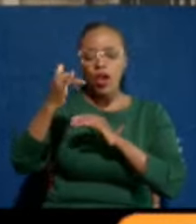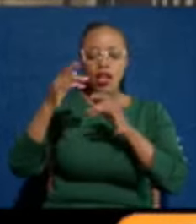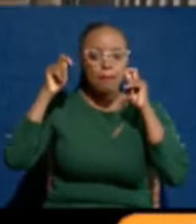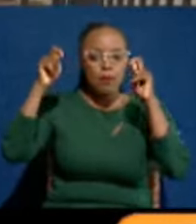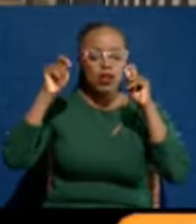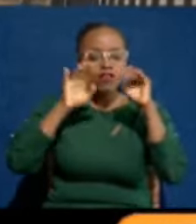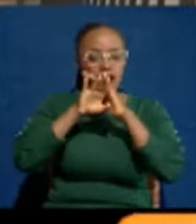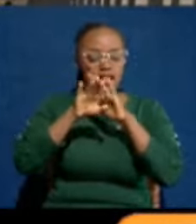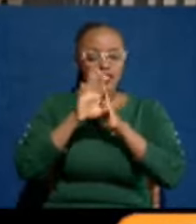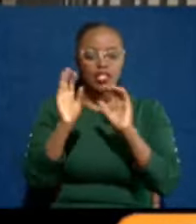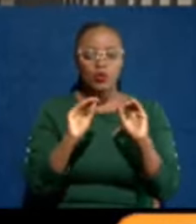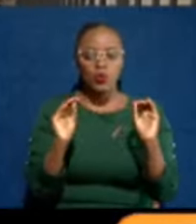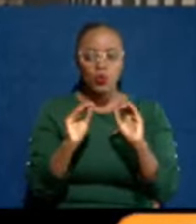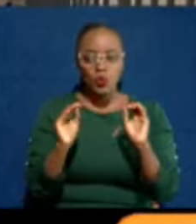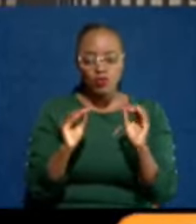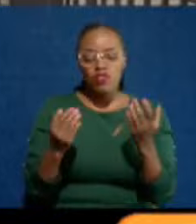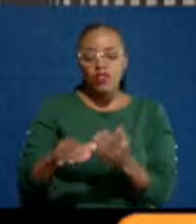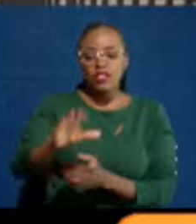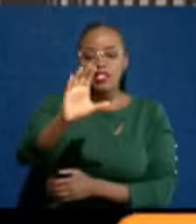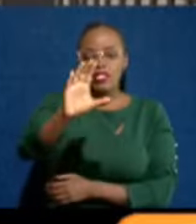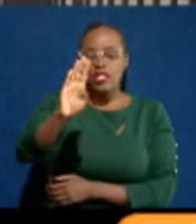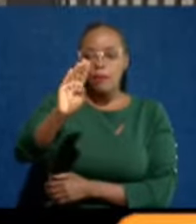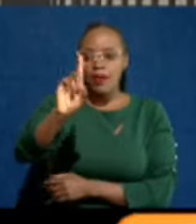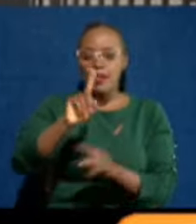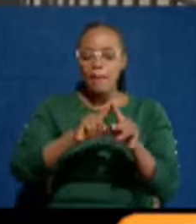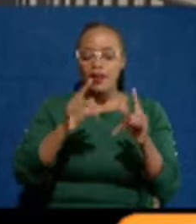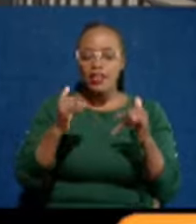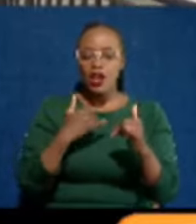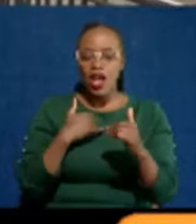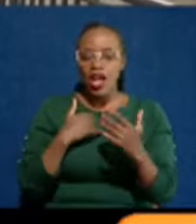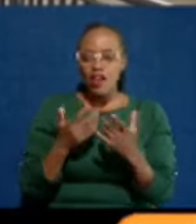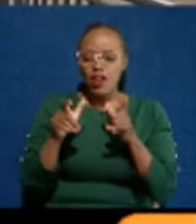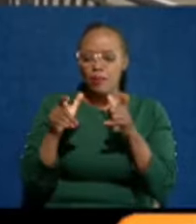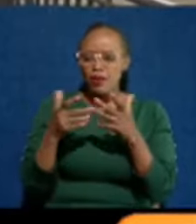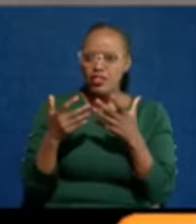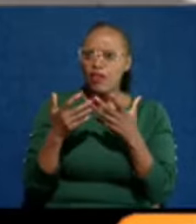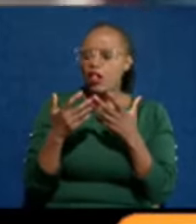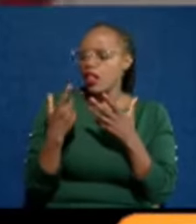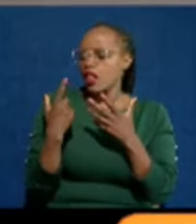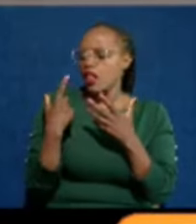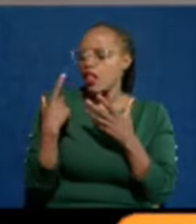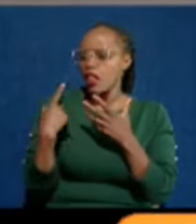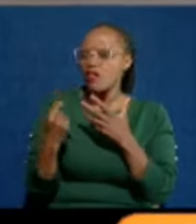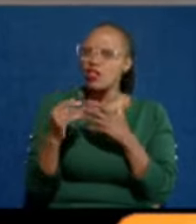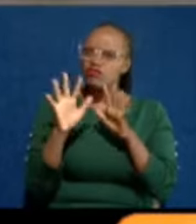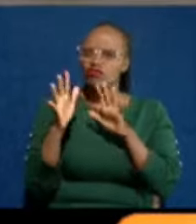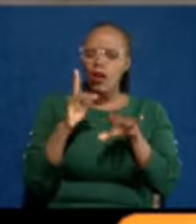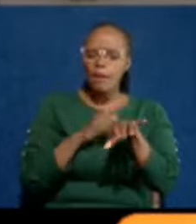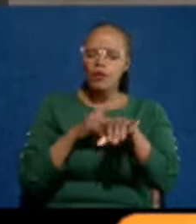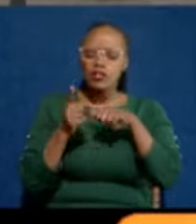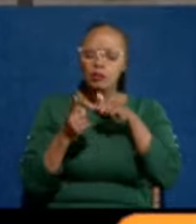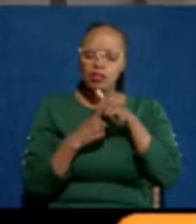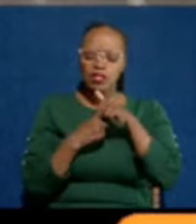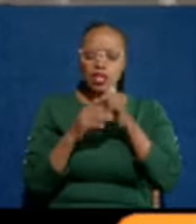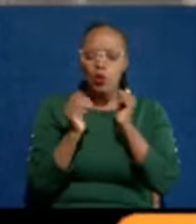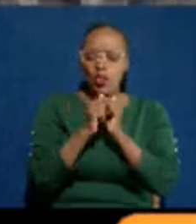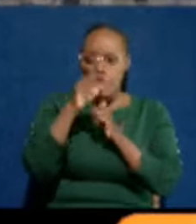not access the city center. But now, we had a press conference not long ago at around 6 p.m. this evening with the